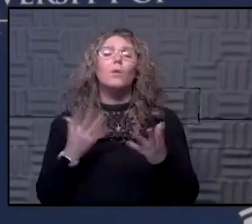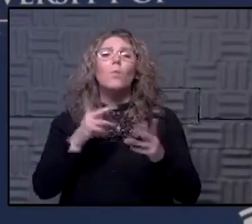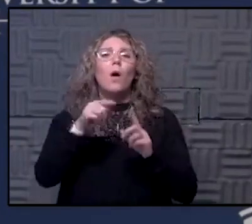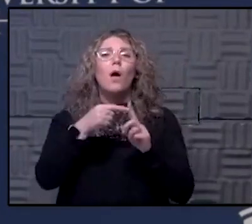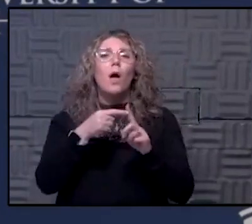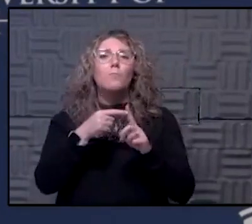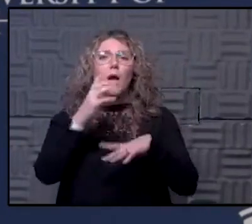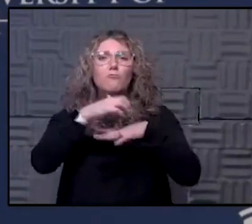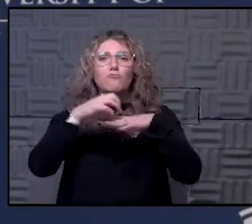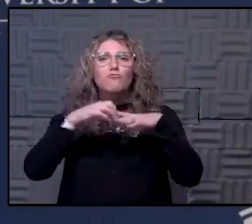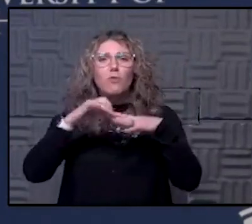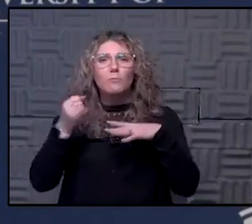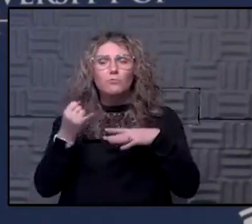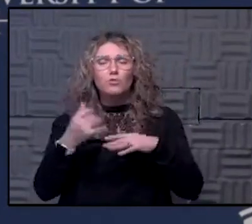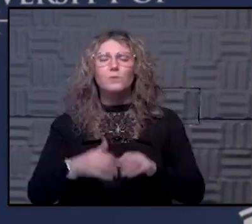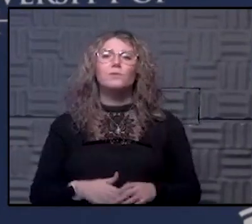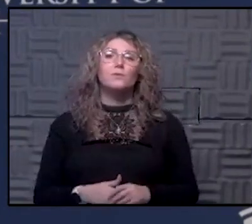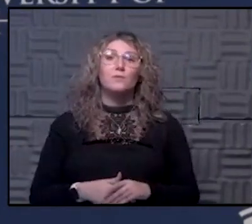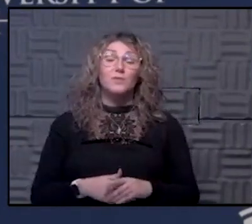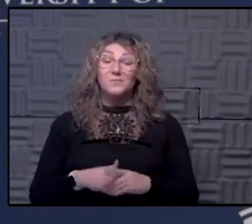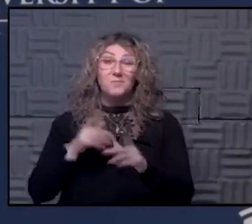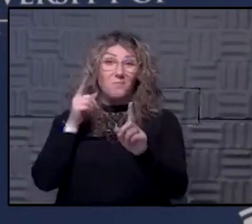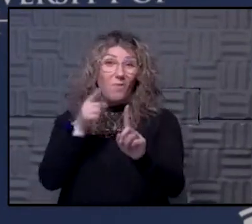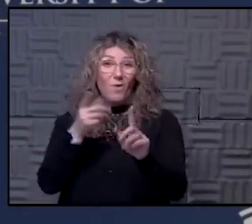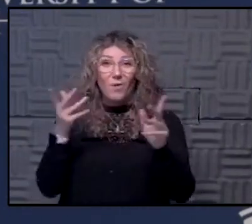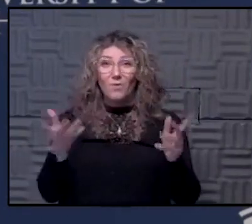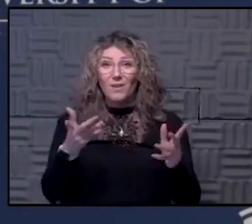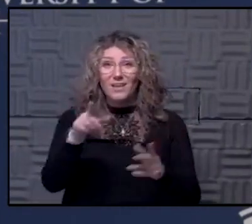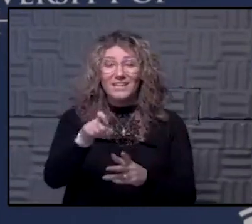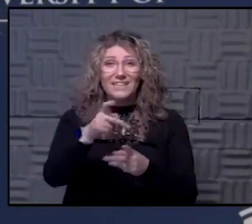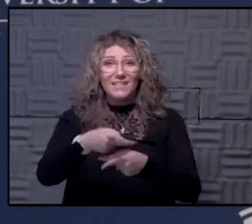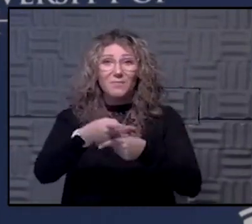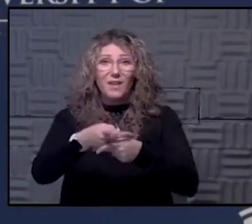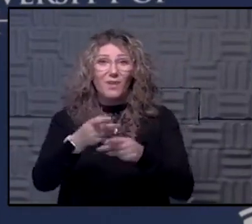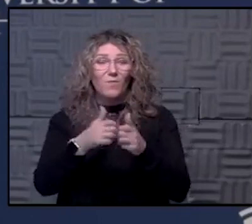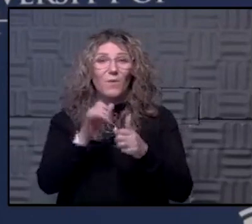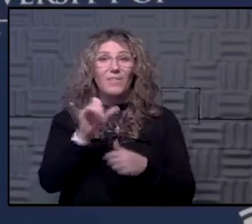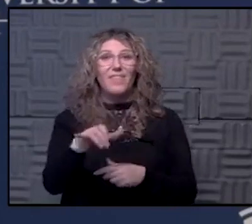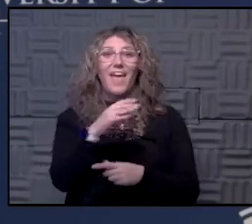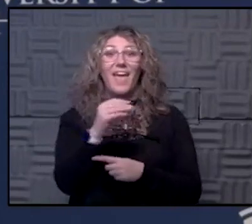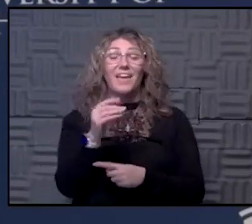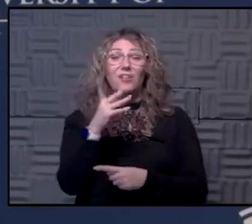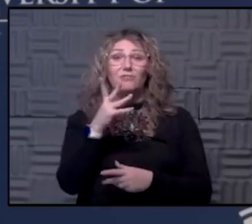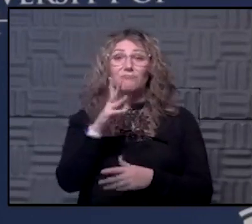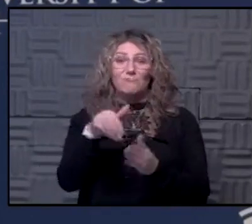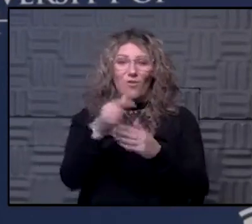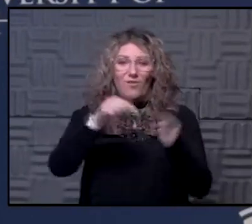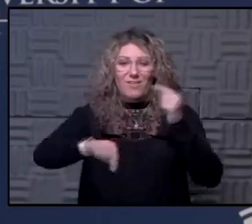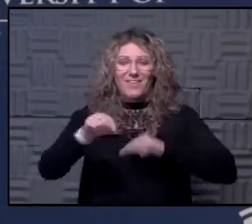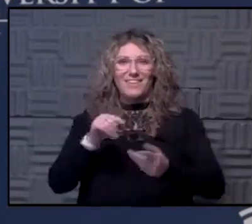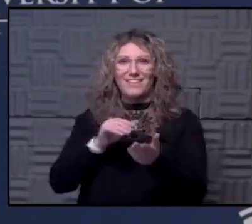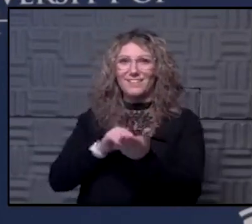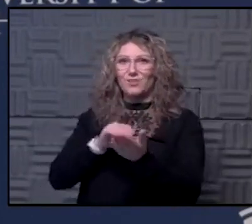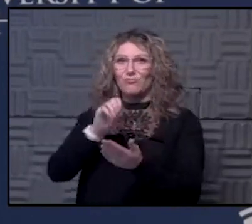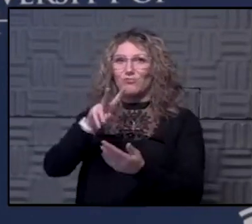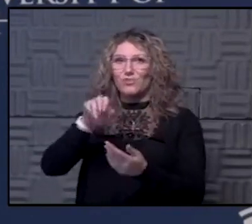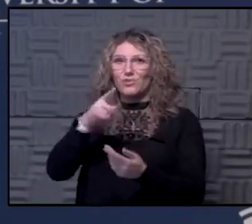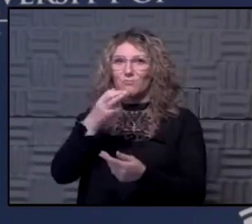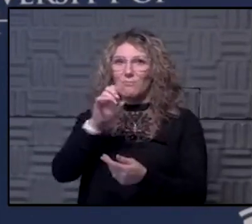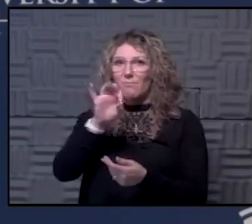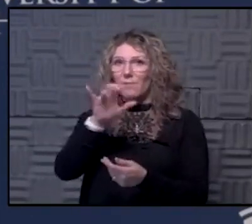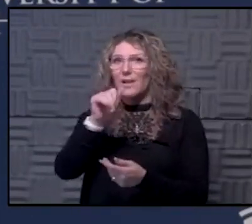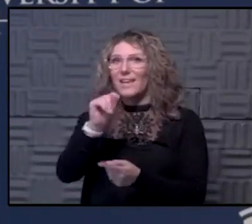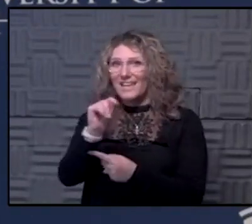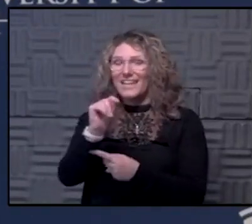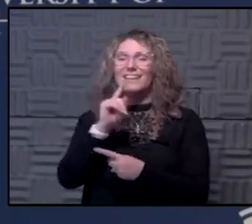juice? You know, so bottom line is that you got to be cautious with this, and it all goes back to what Dr. Schmitt had said earlier on in this broadcast, is